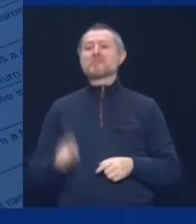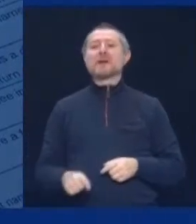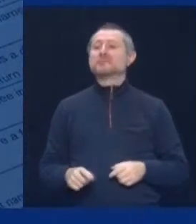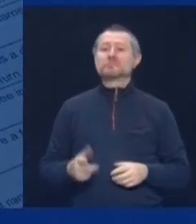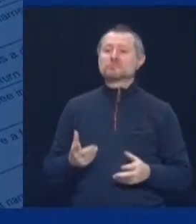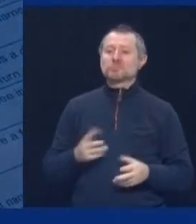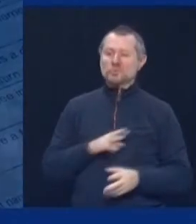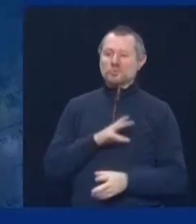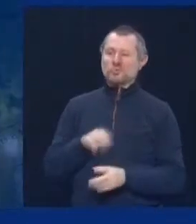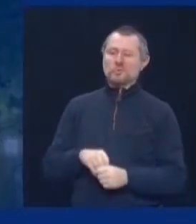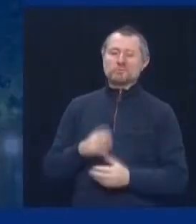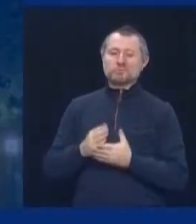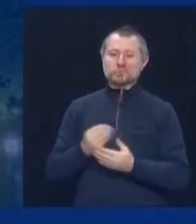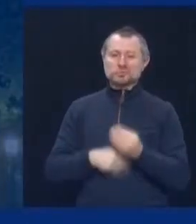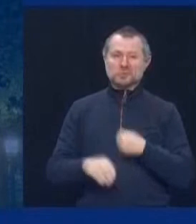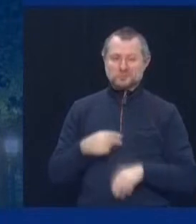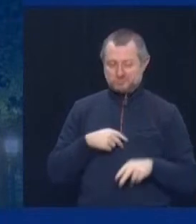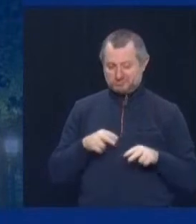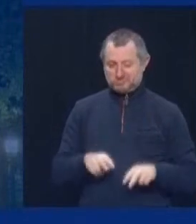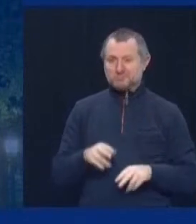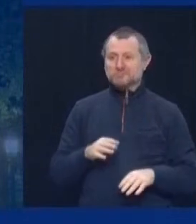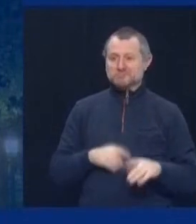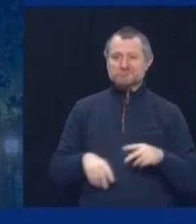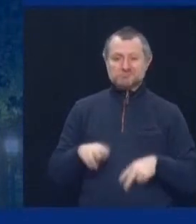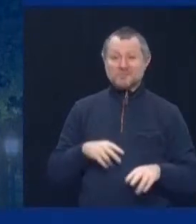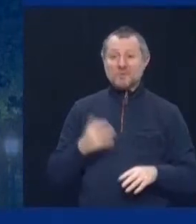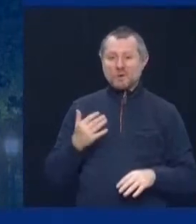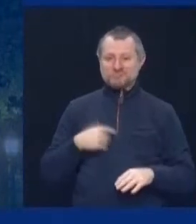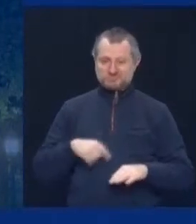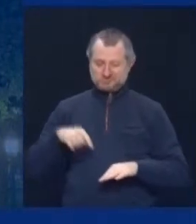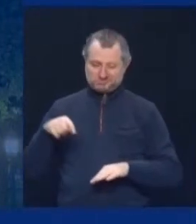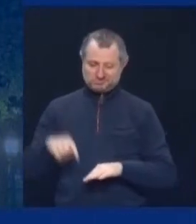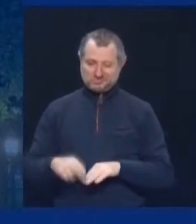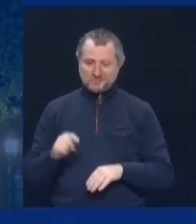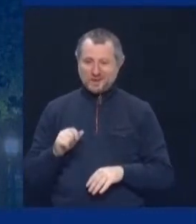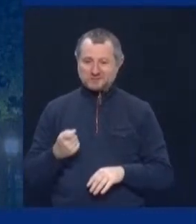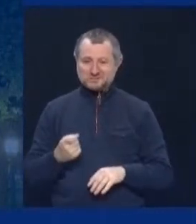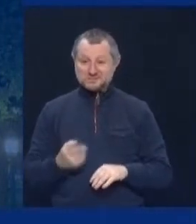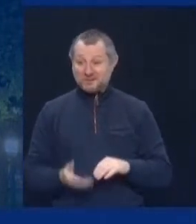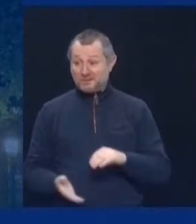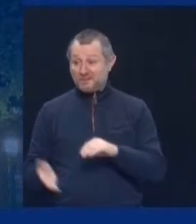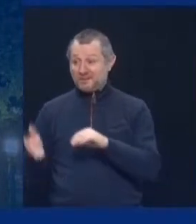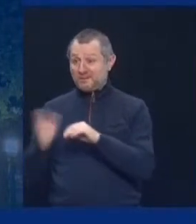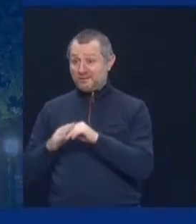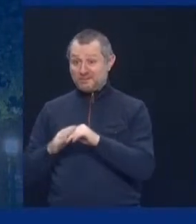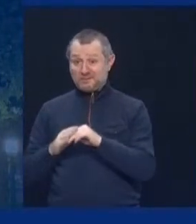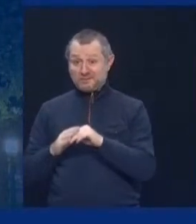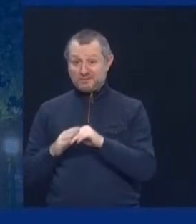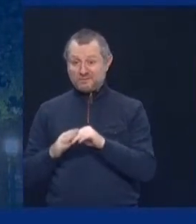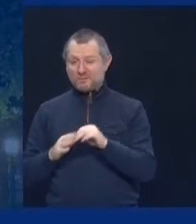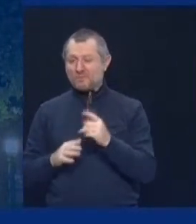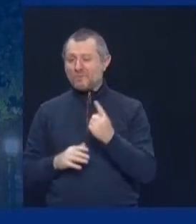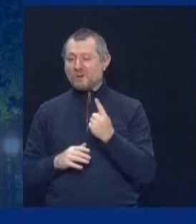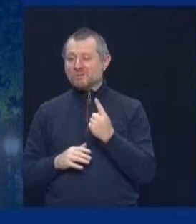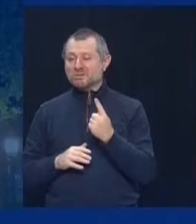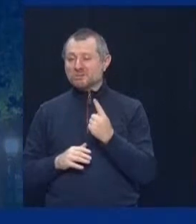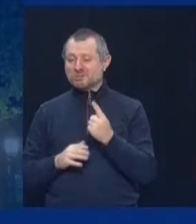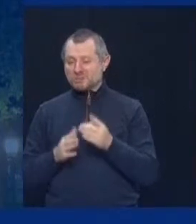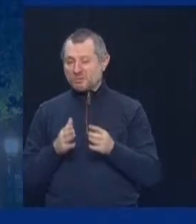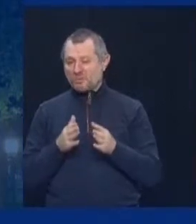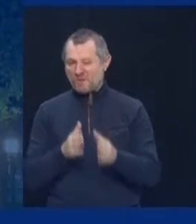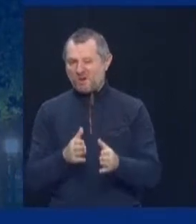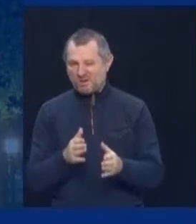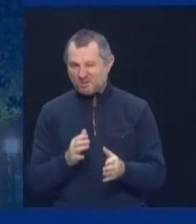the budget. Because a tax increase is only one mechanism to close